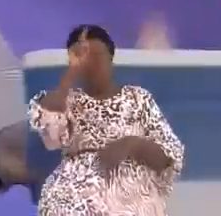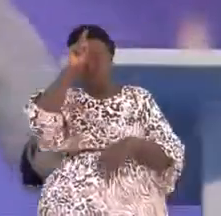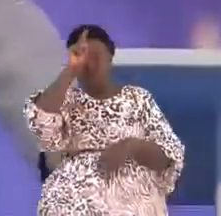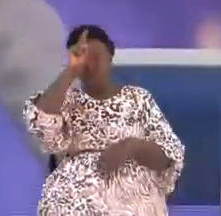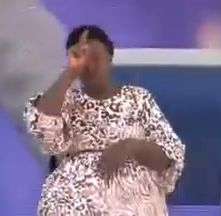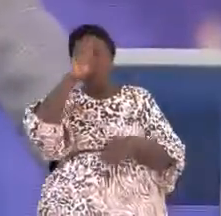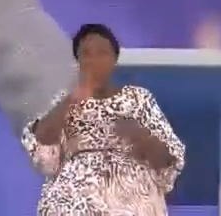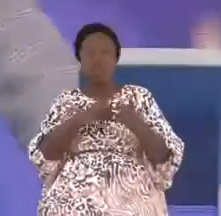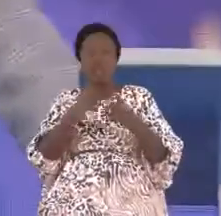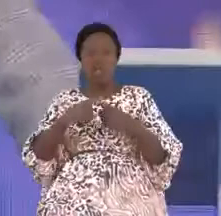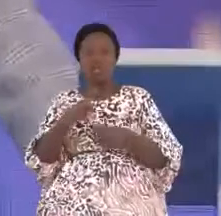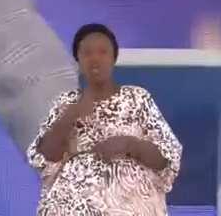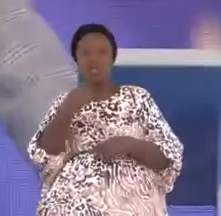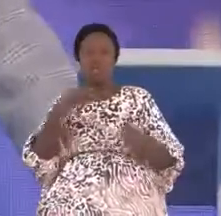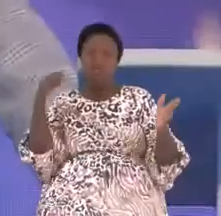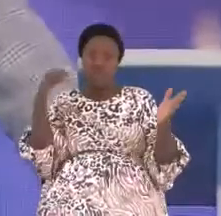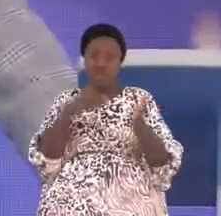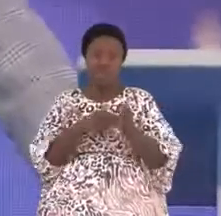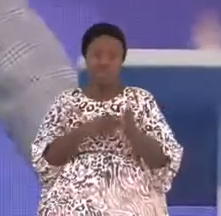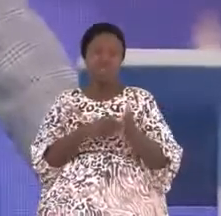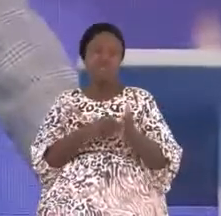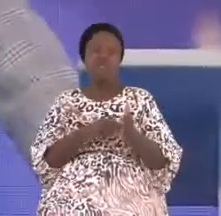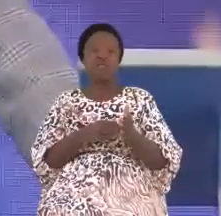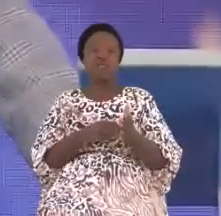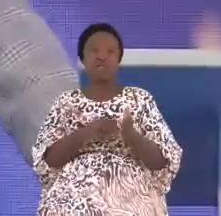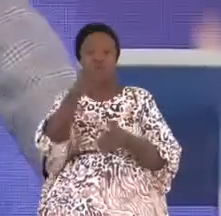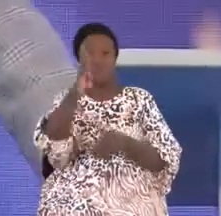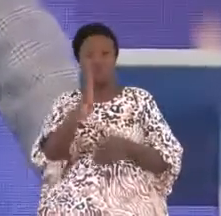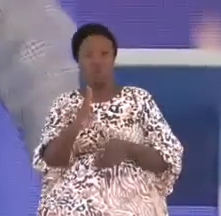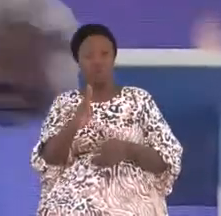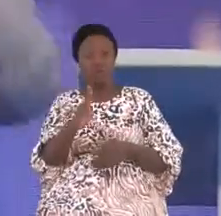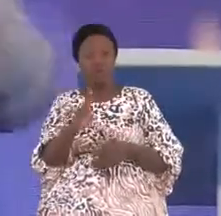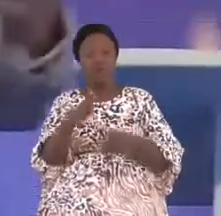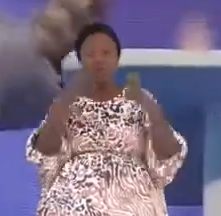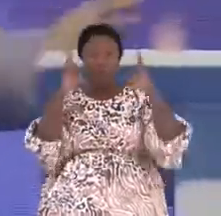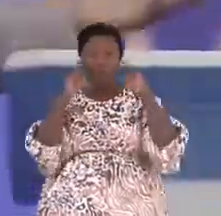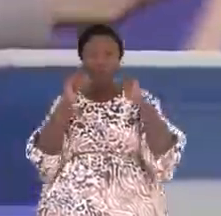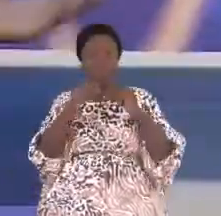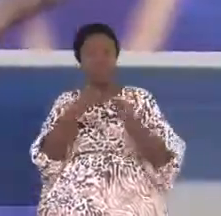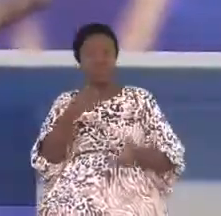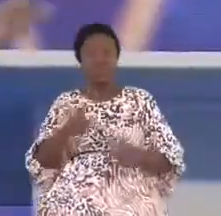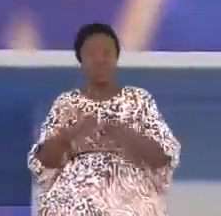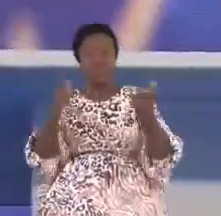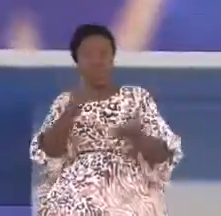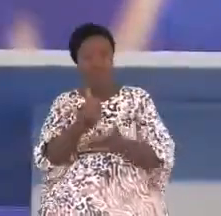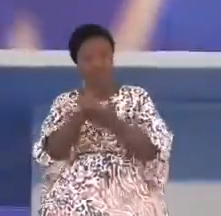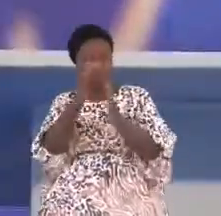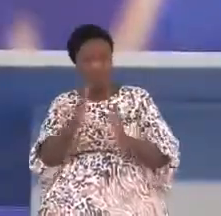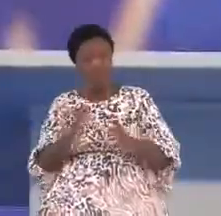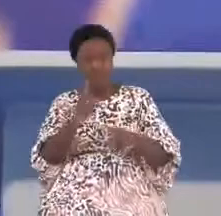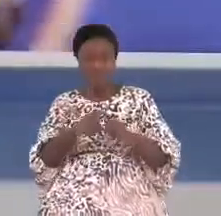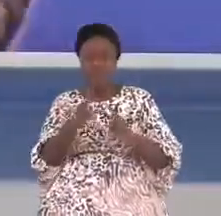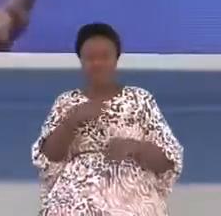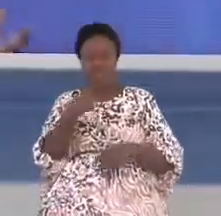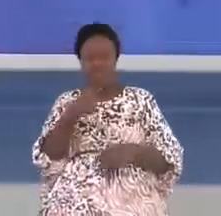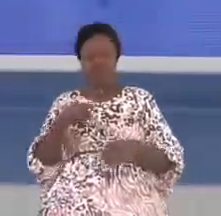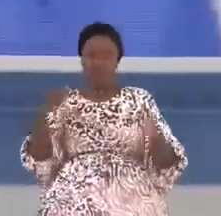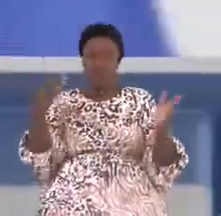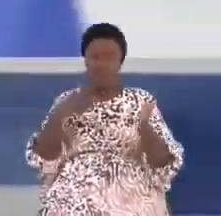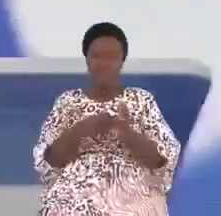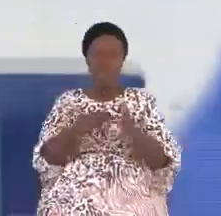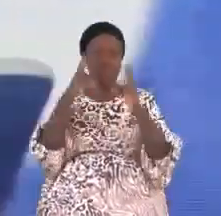gods they brought the greatest commandments law of love and then against moses the